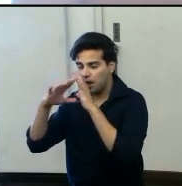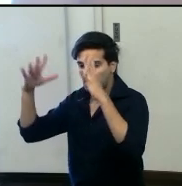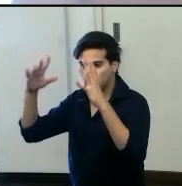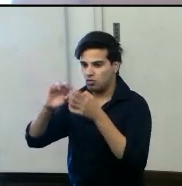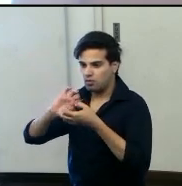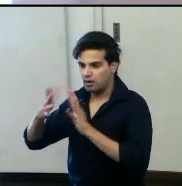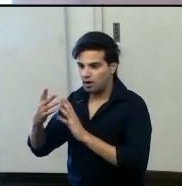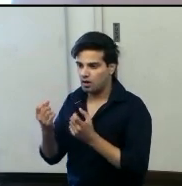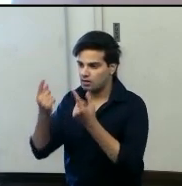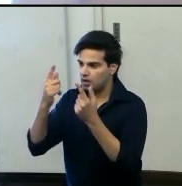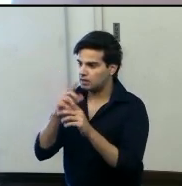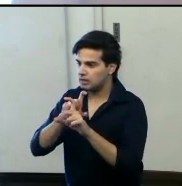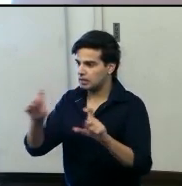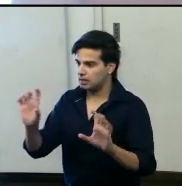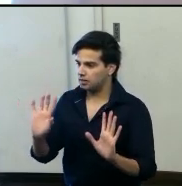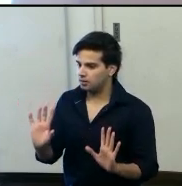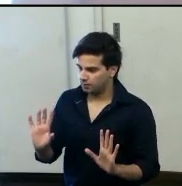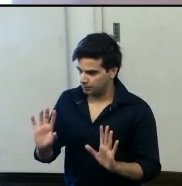understand. So